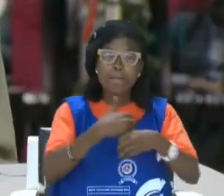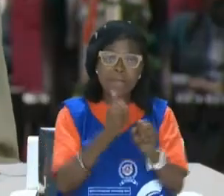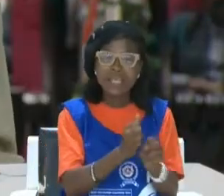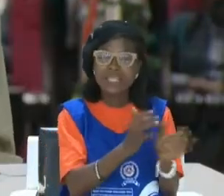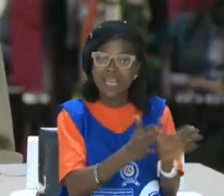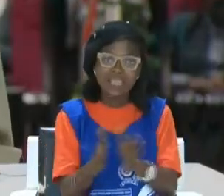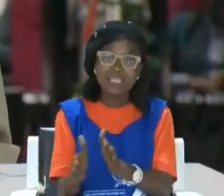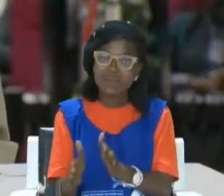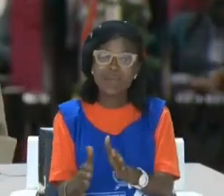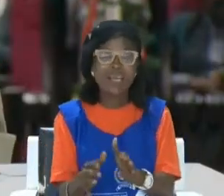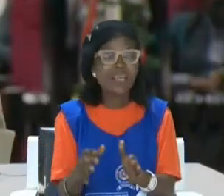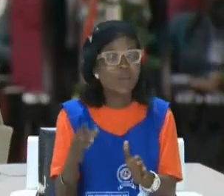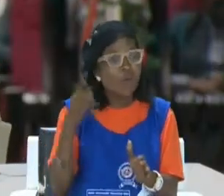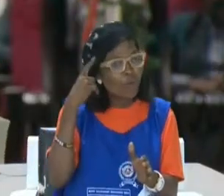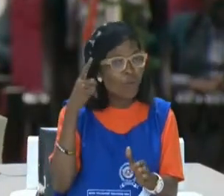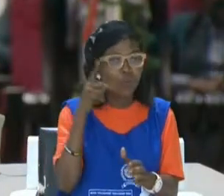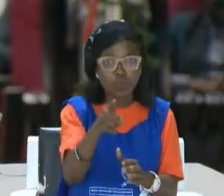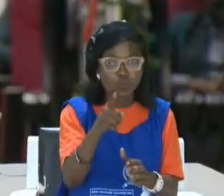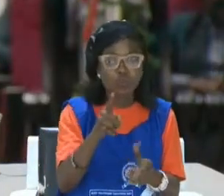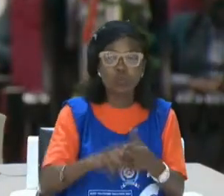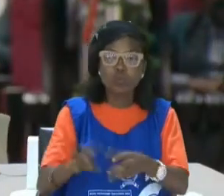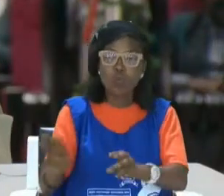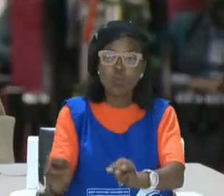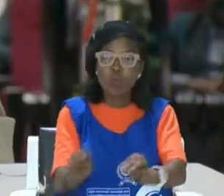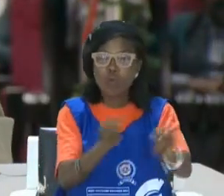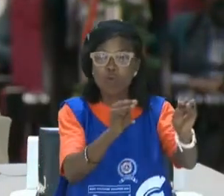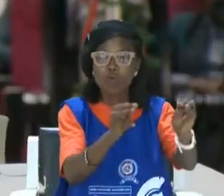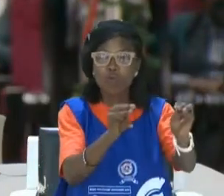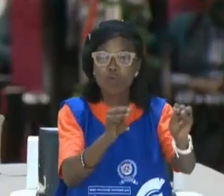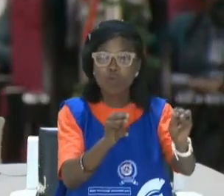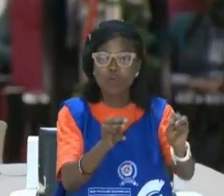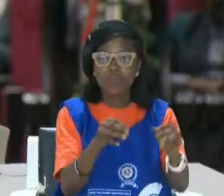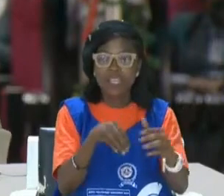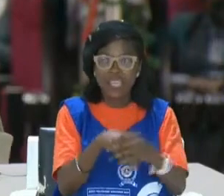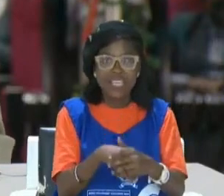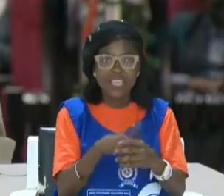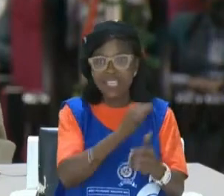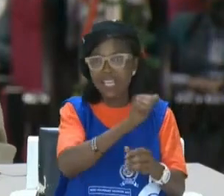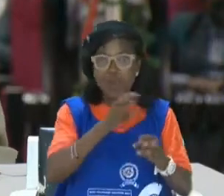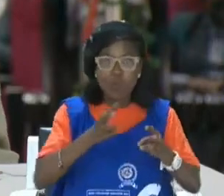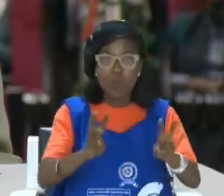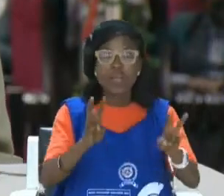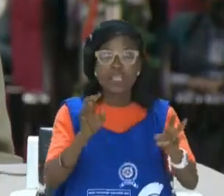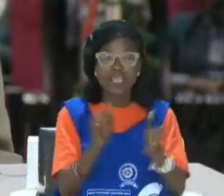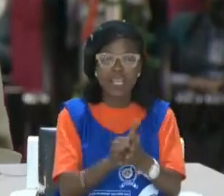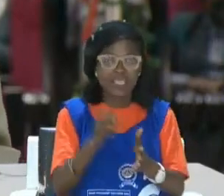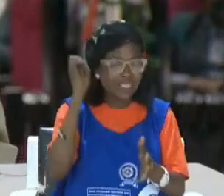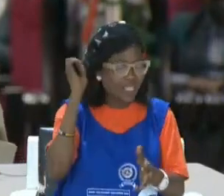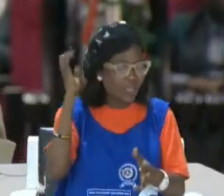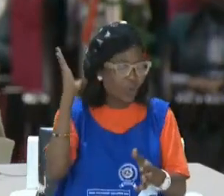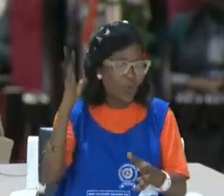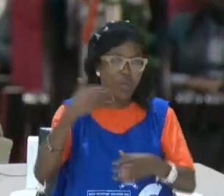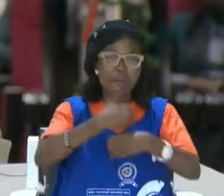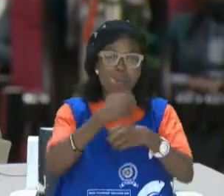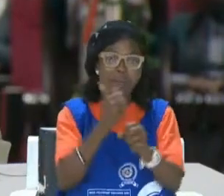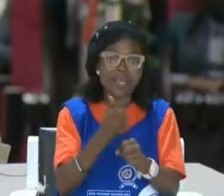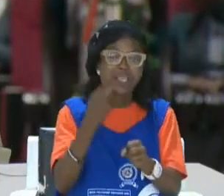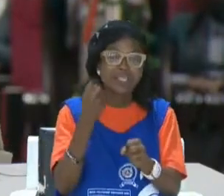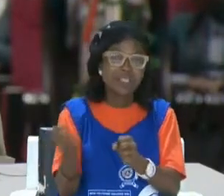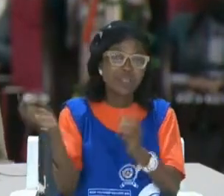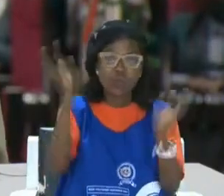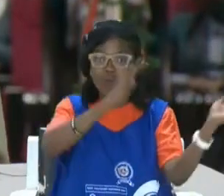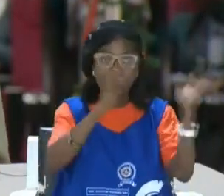for you to move in such a way that he will cause the wind to blow in your